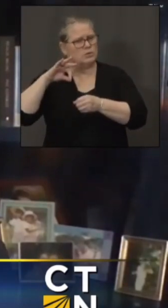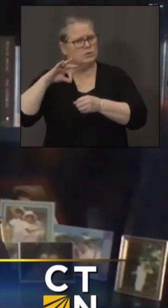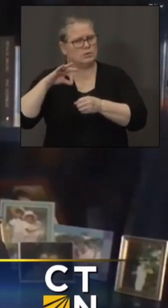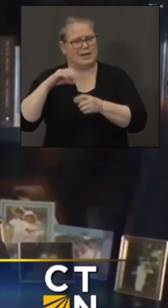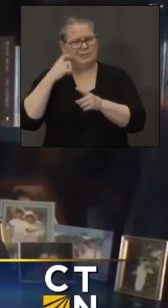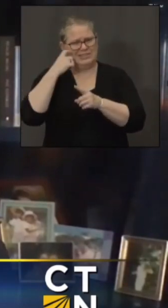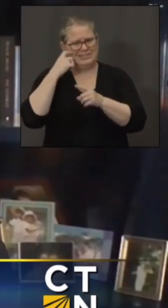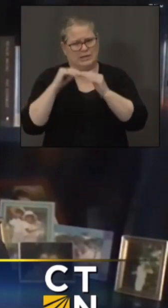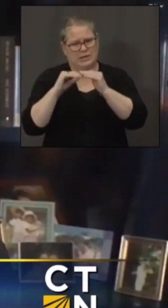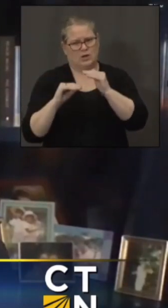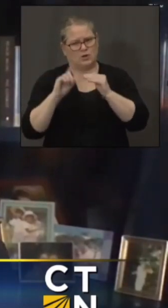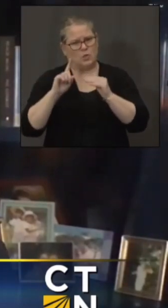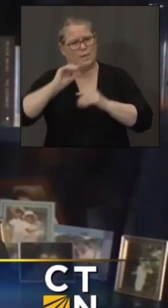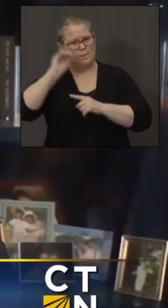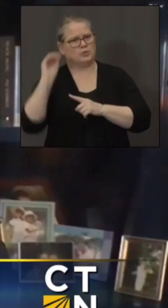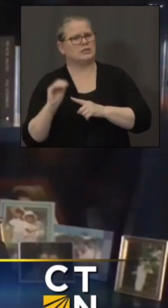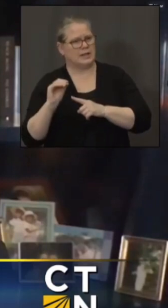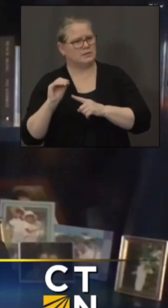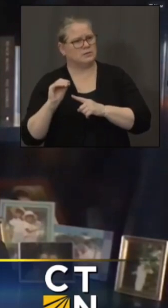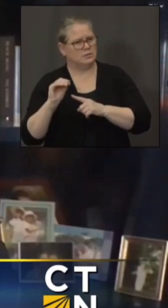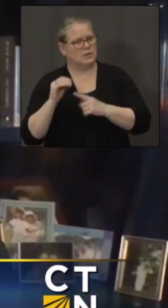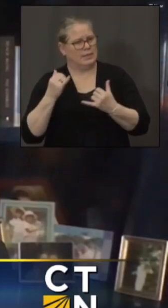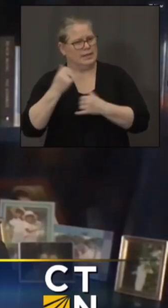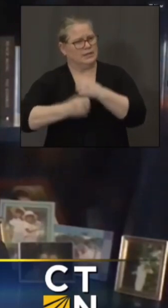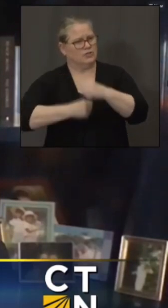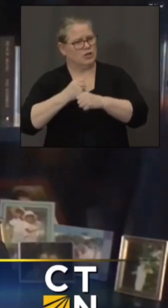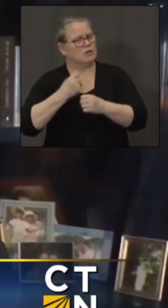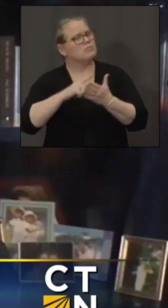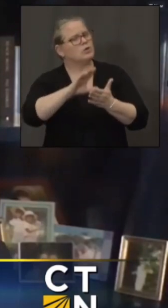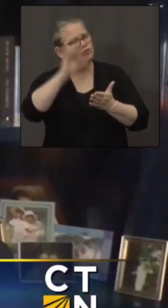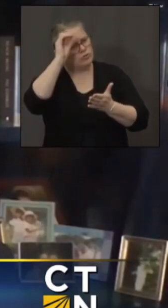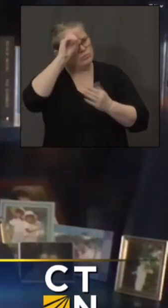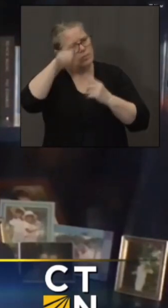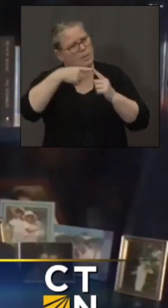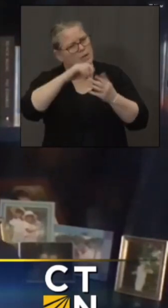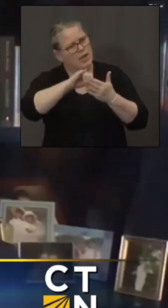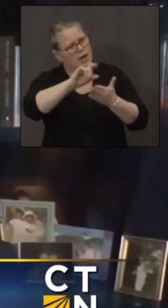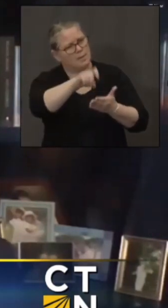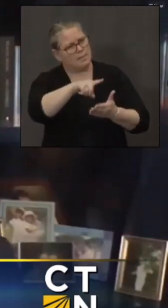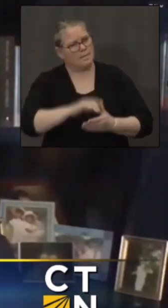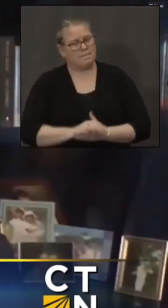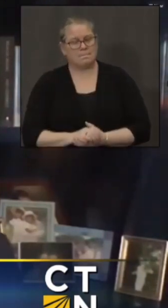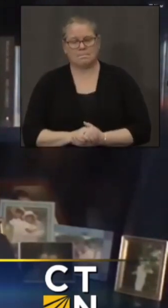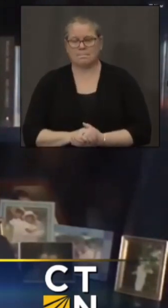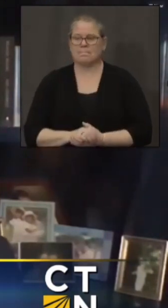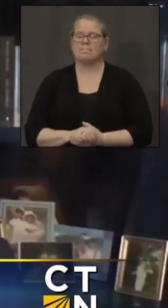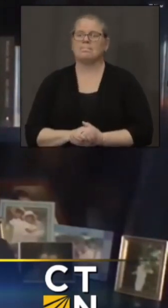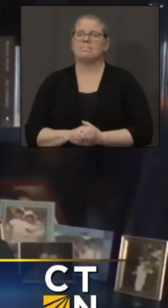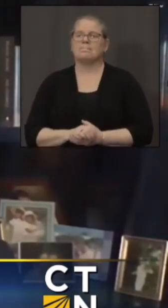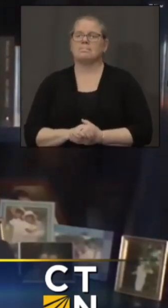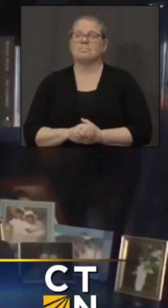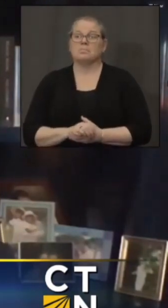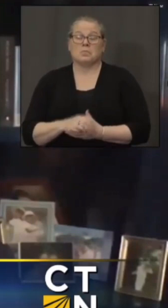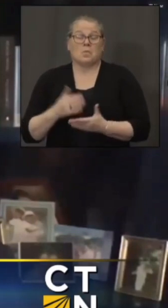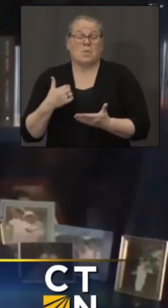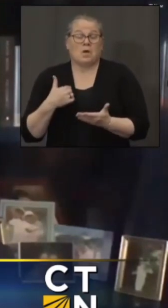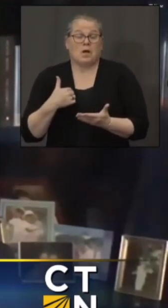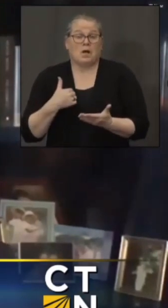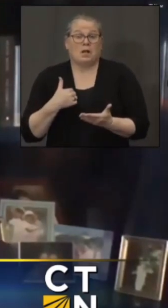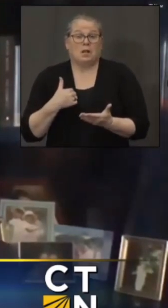just under 1% this year. So any thoughts on that? Thought number one, Paul, is that